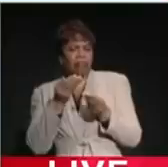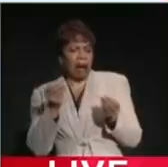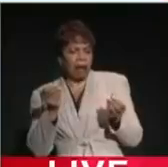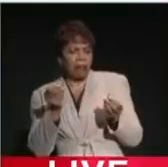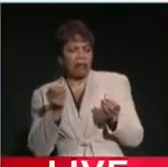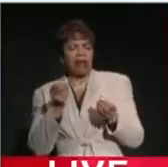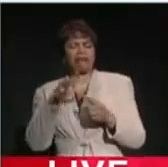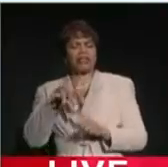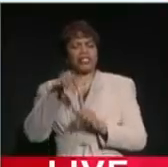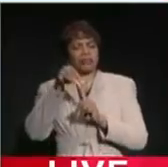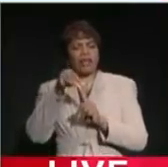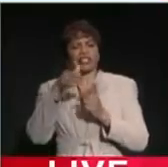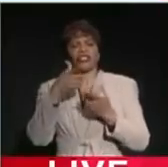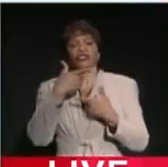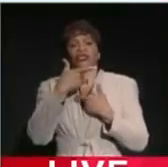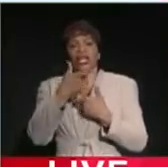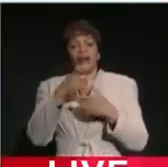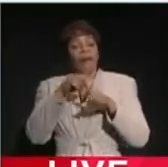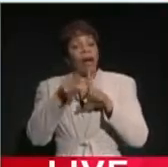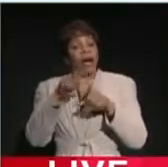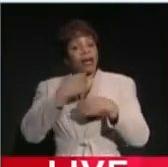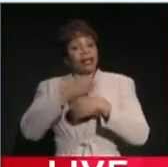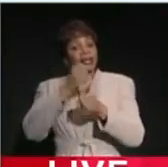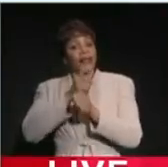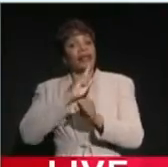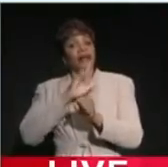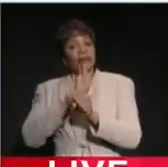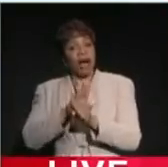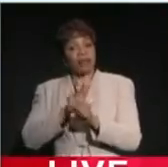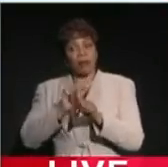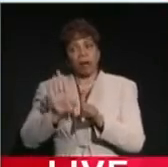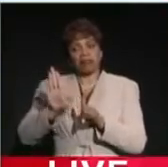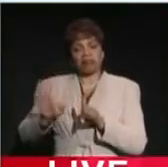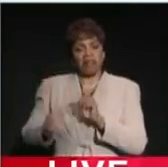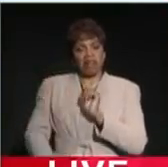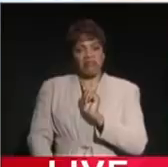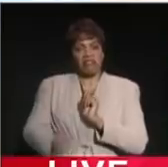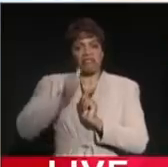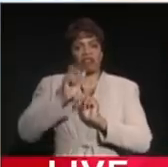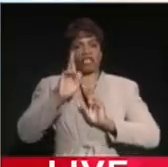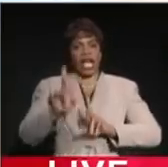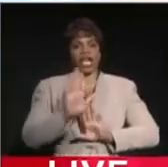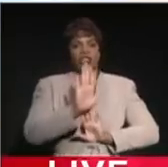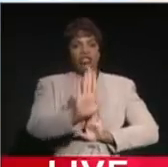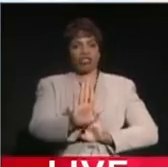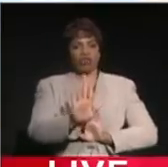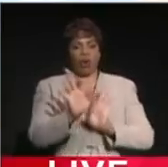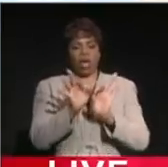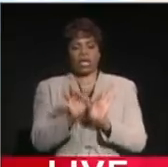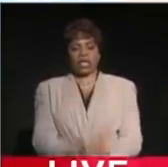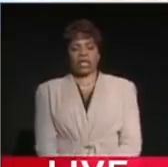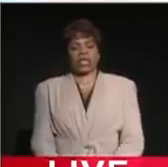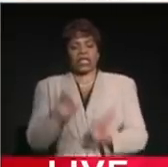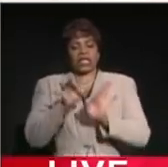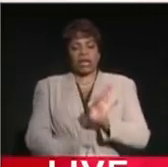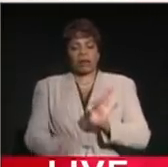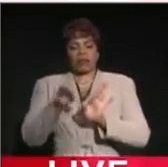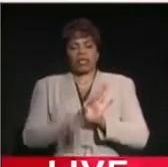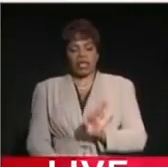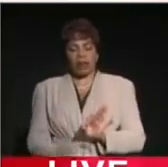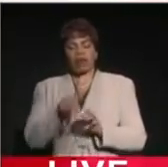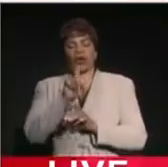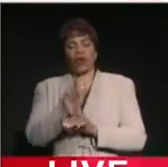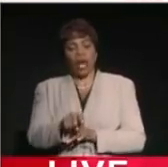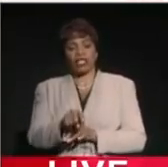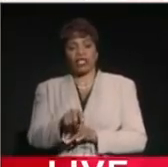promises to those special interests that has resulted in his refusal to answer your very, very simple question, a question, by the way, that the